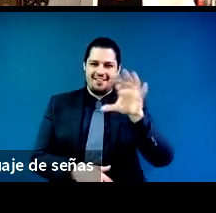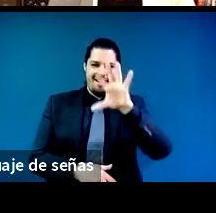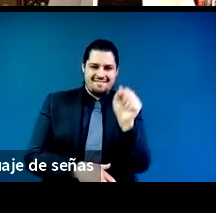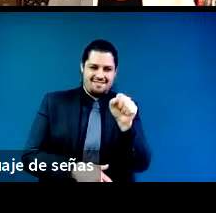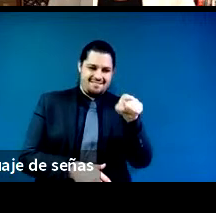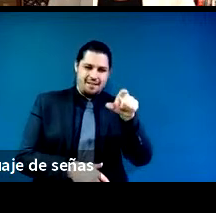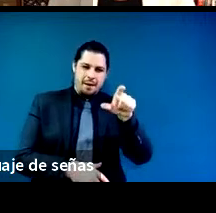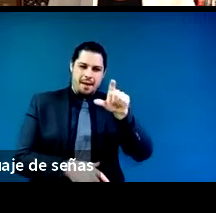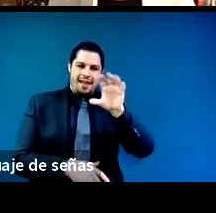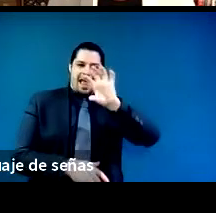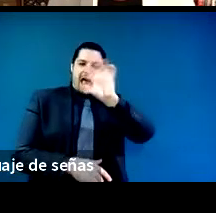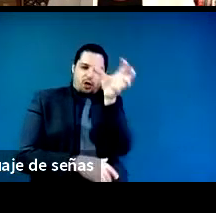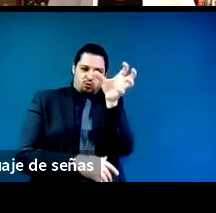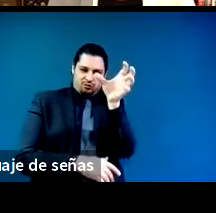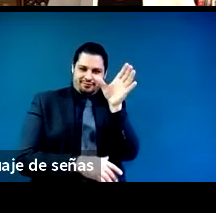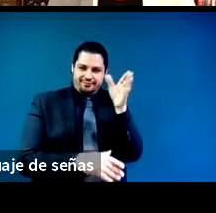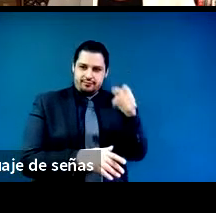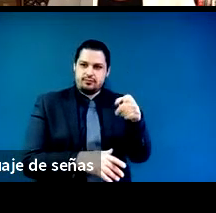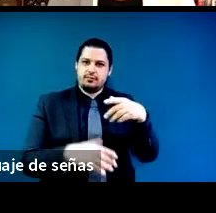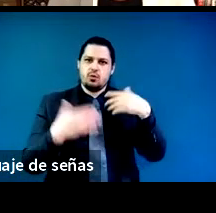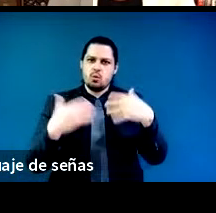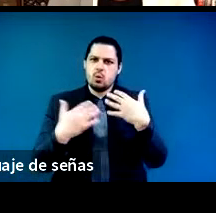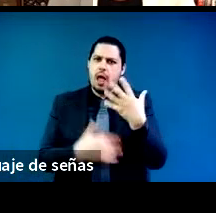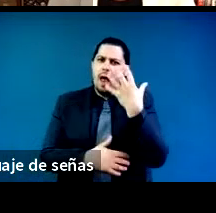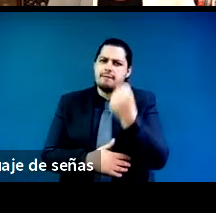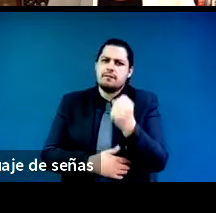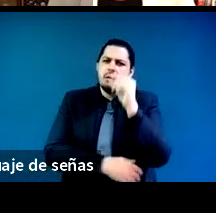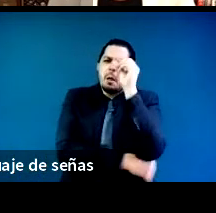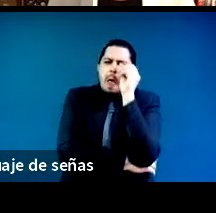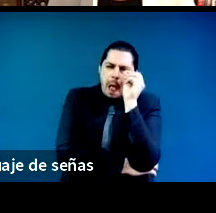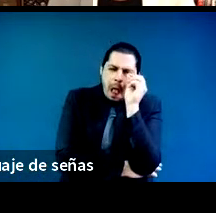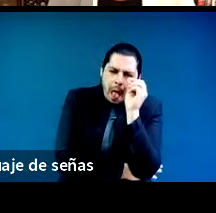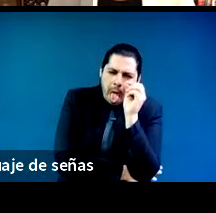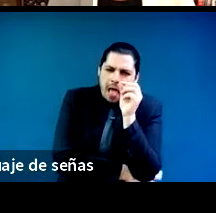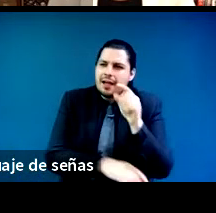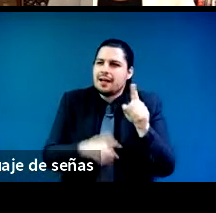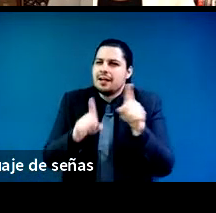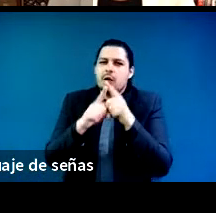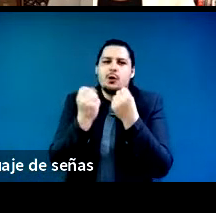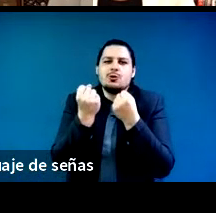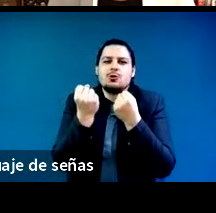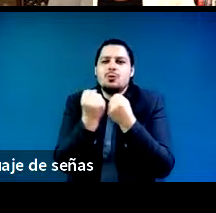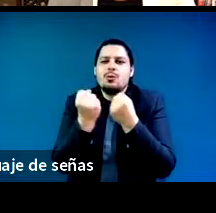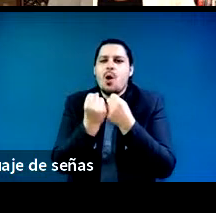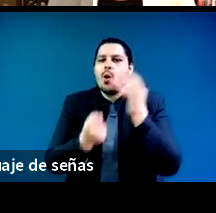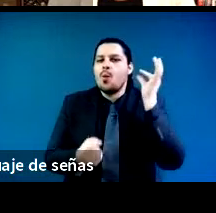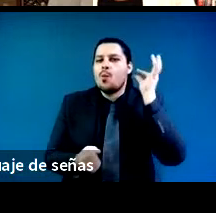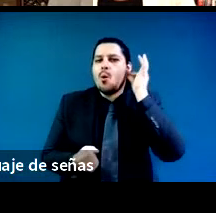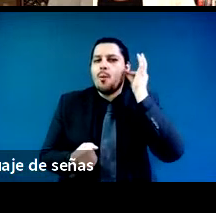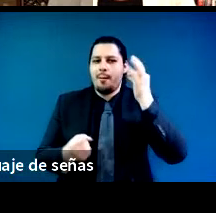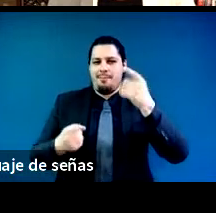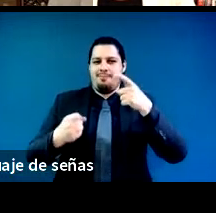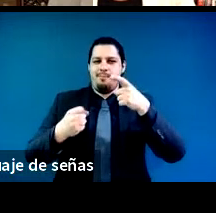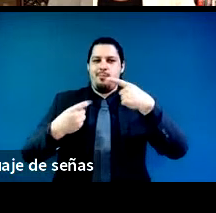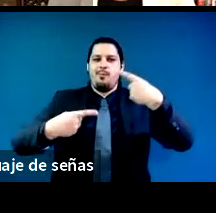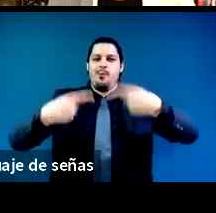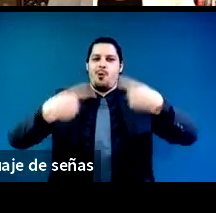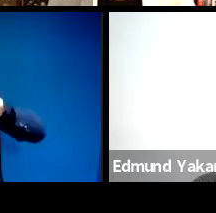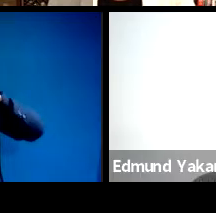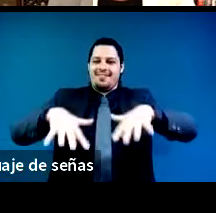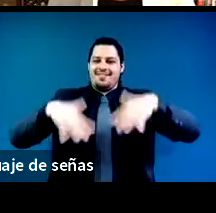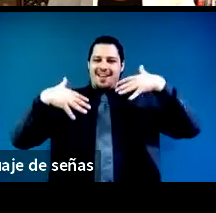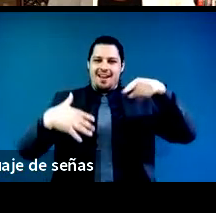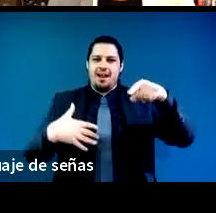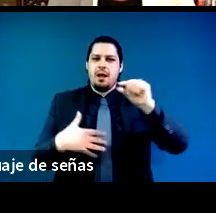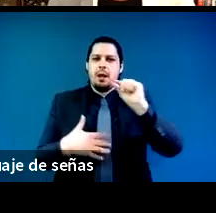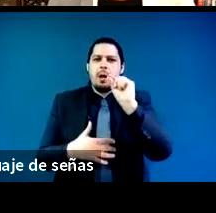they tweeting about their work? Are they sharing in Facebook about that? There's a bit of a little performance from female who are really ministers, who are